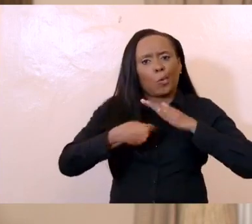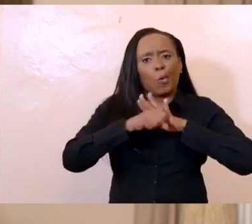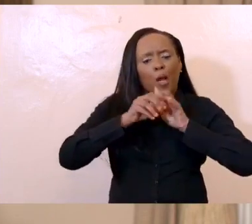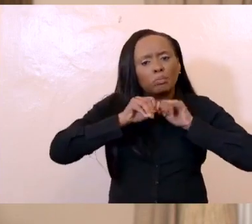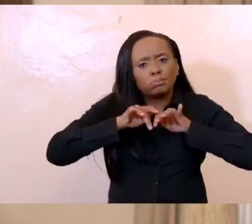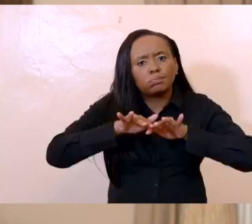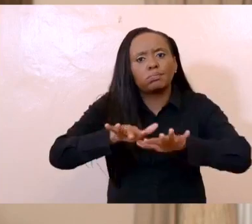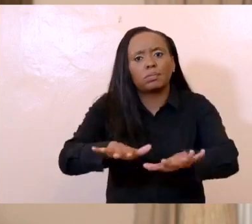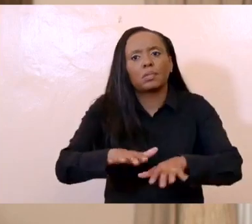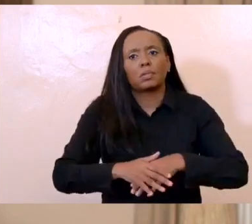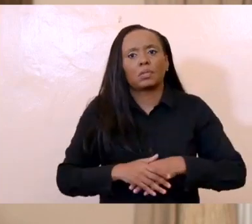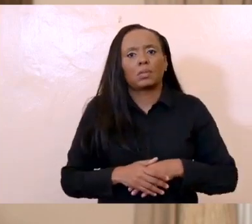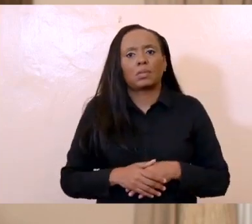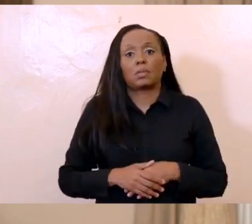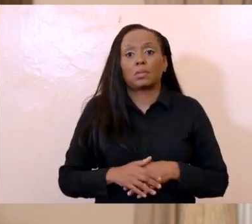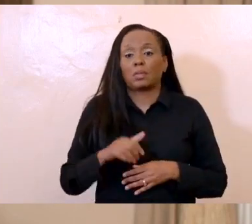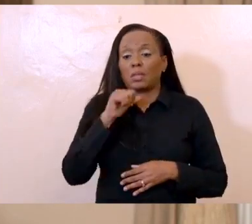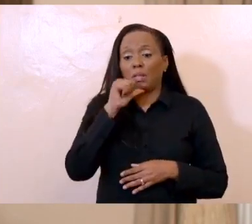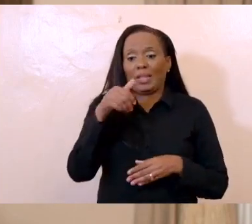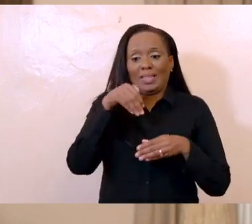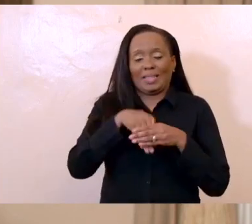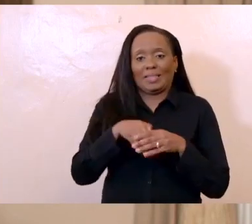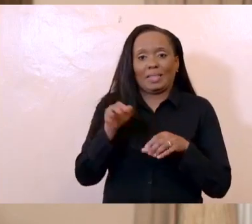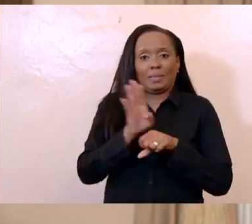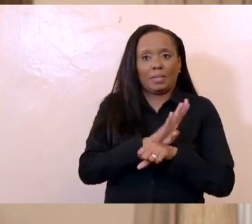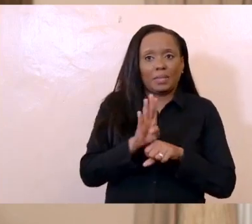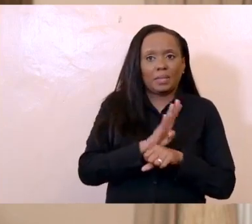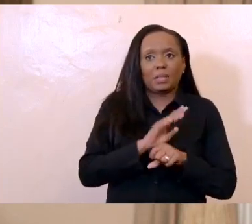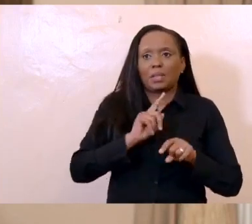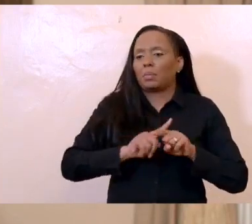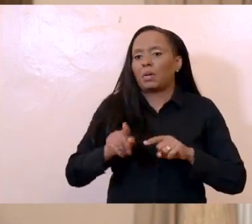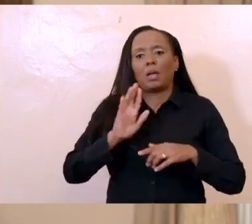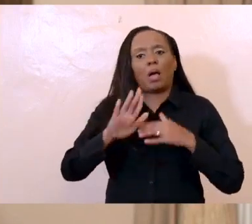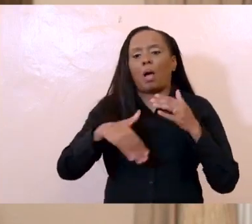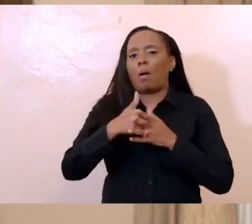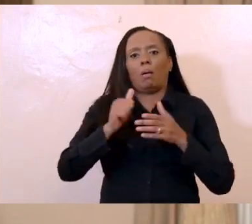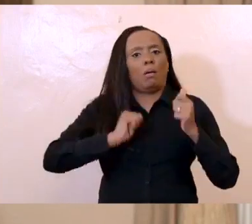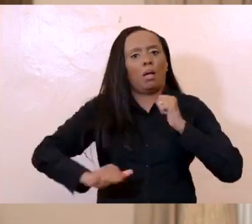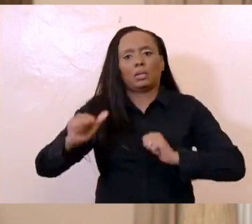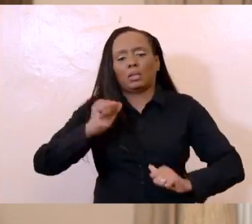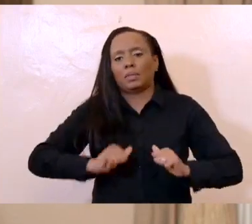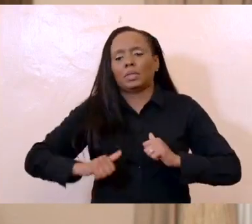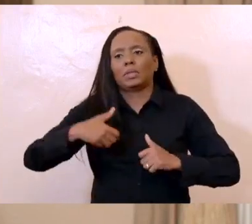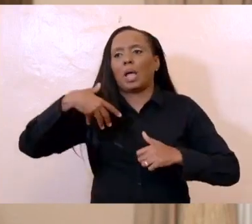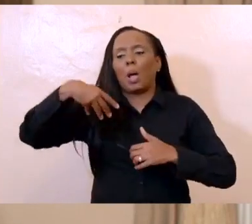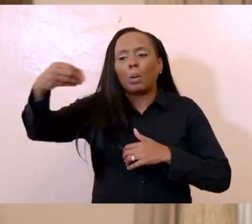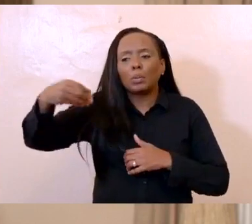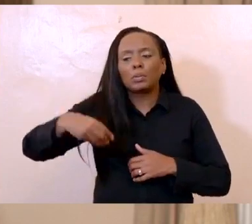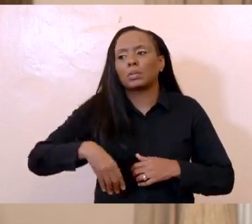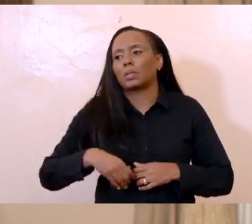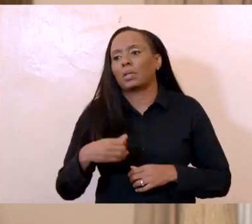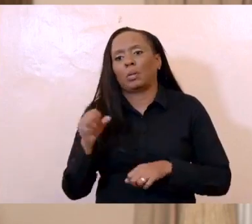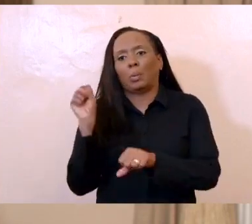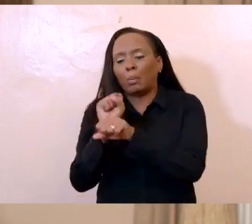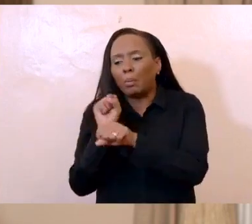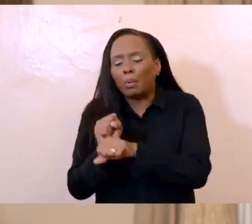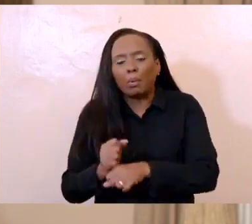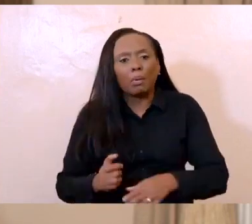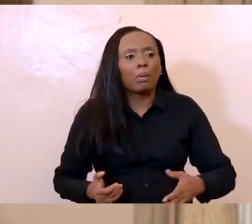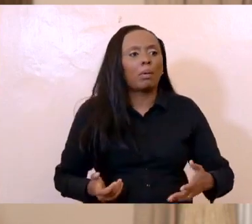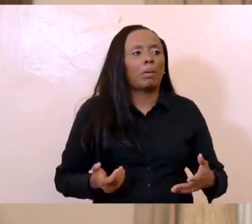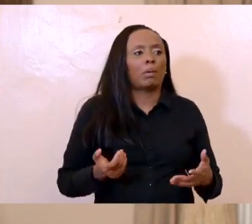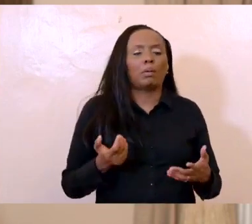what happens when you're in a business, it's what happens when you're doing all other activities, whether you're at work or doing